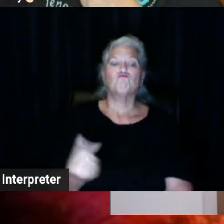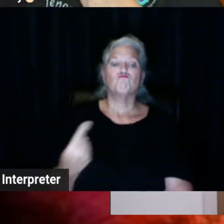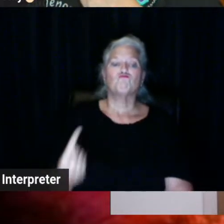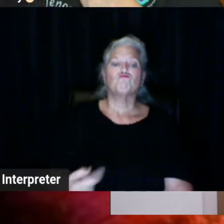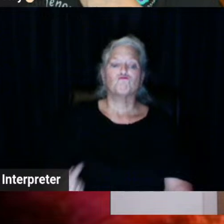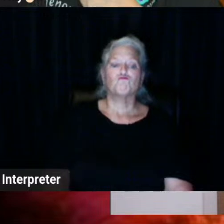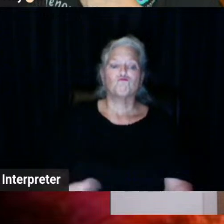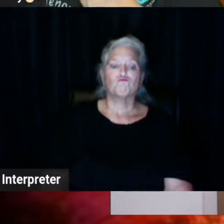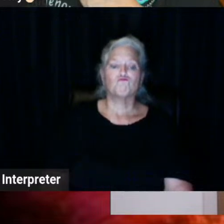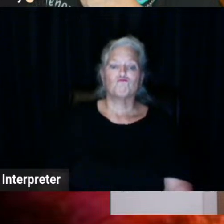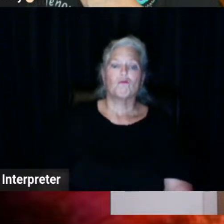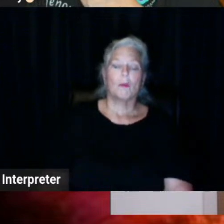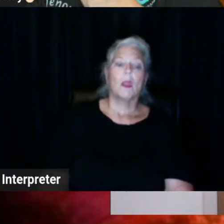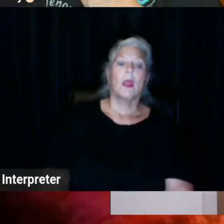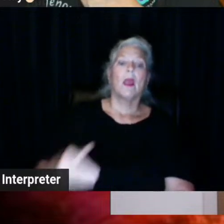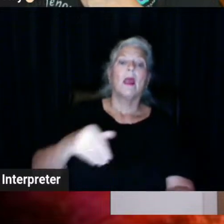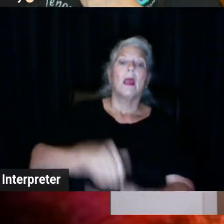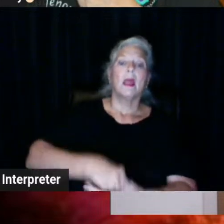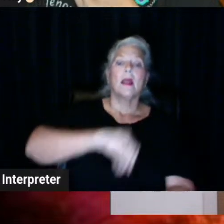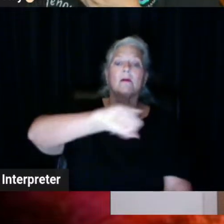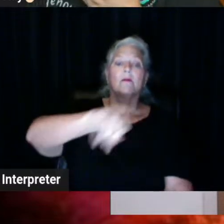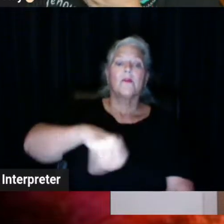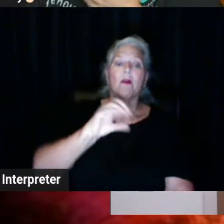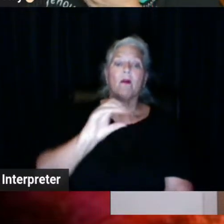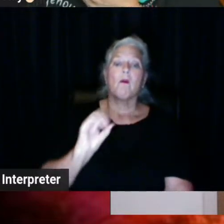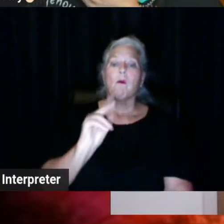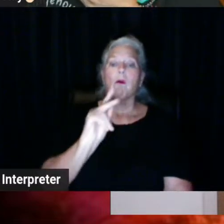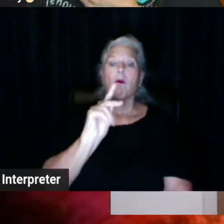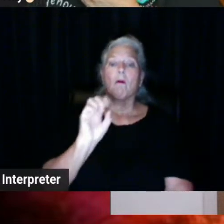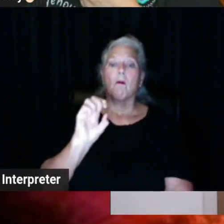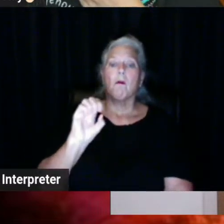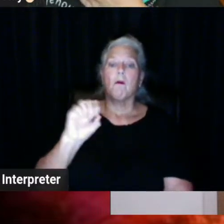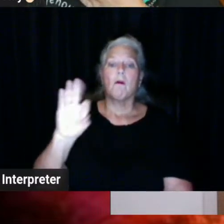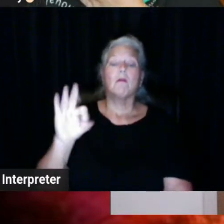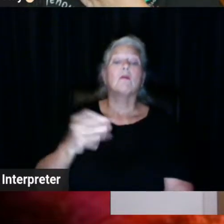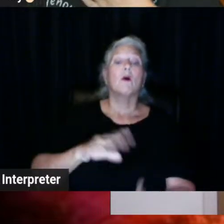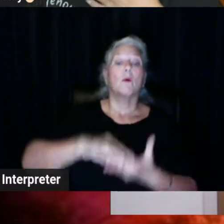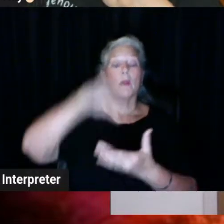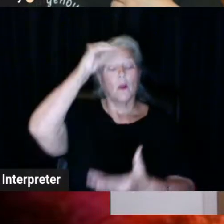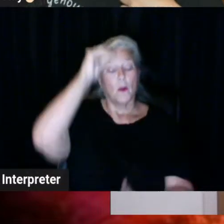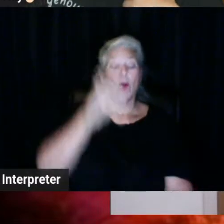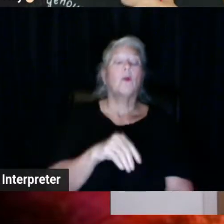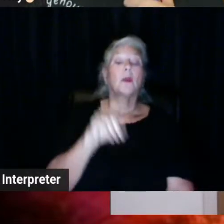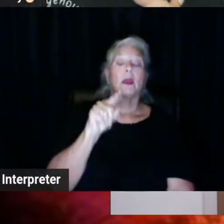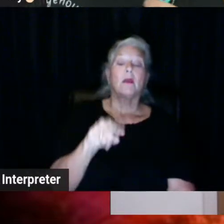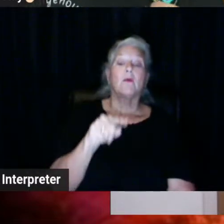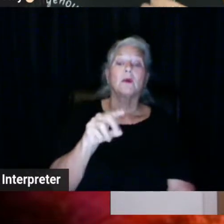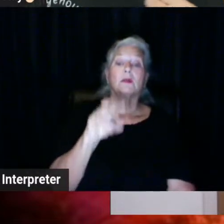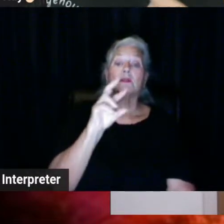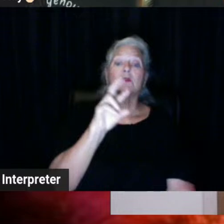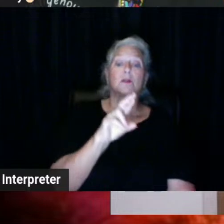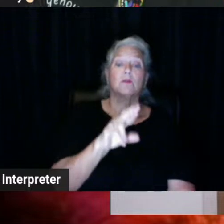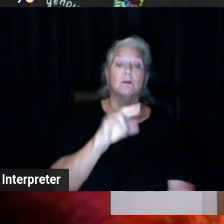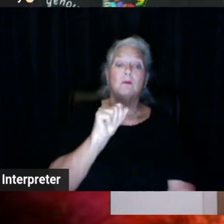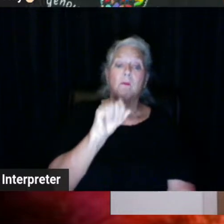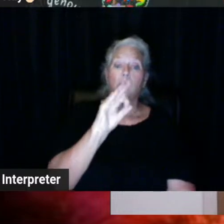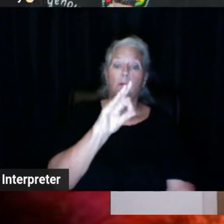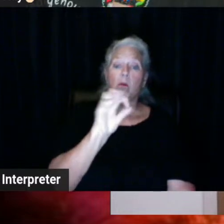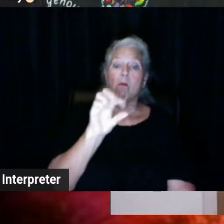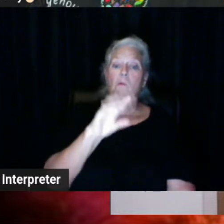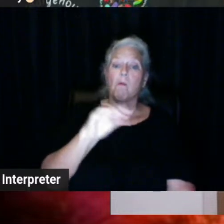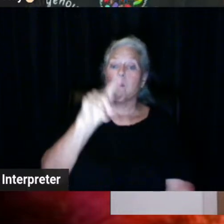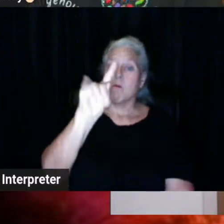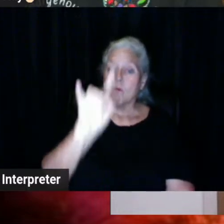that it was Chief Rafferty who turned over the Sallyport surveillance video to the Mass State Police. We also learned that in addition to 42